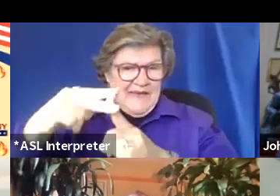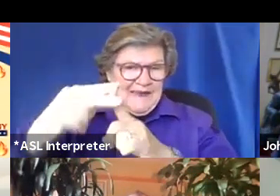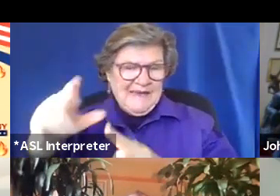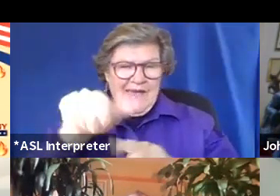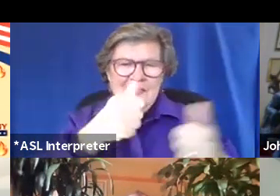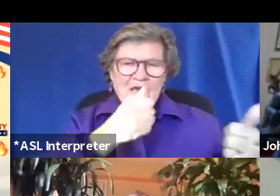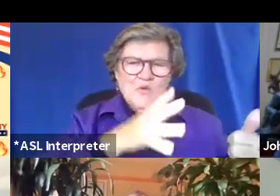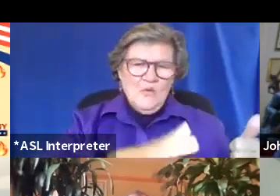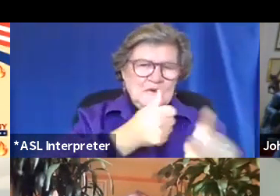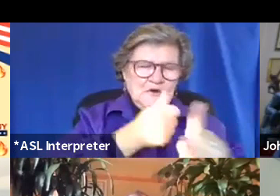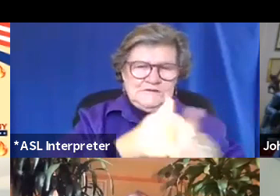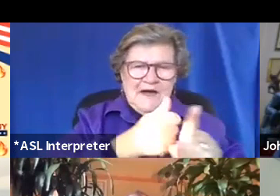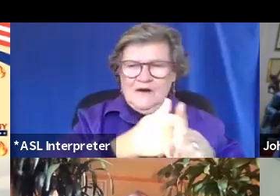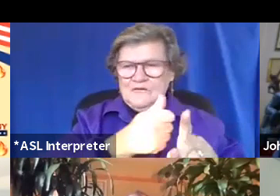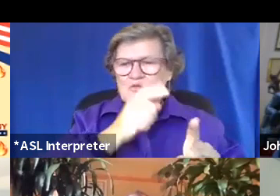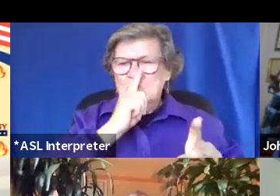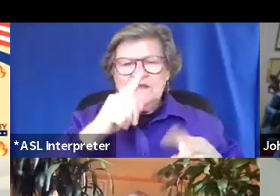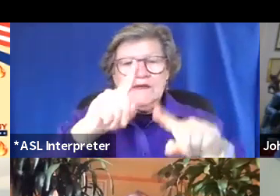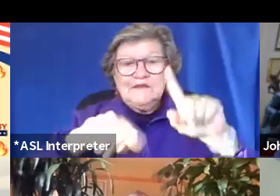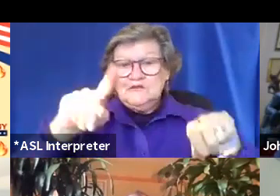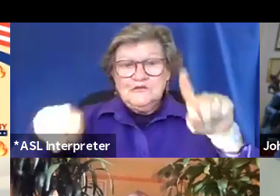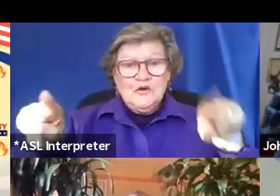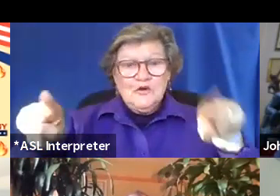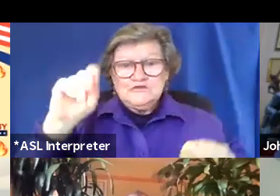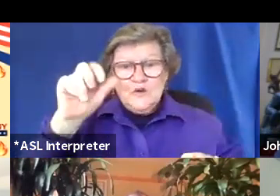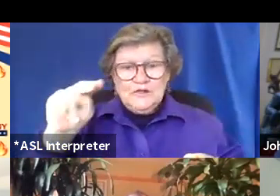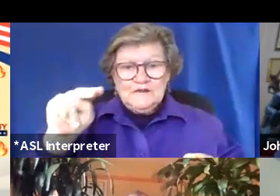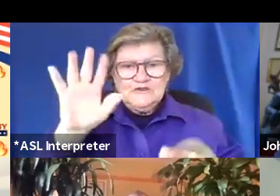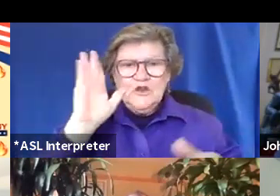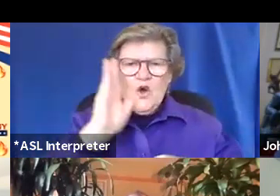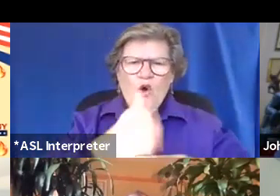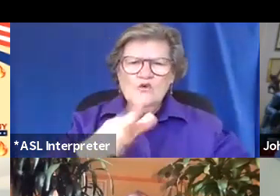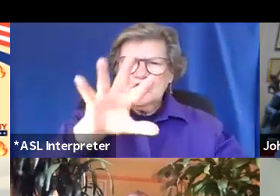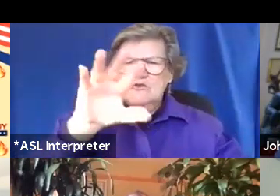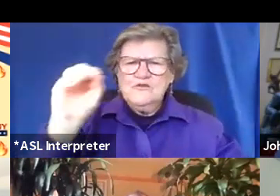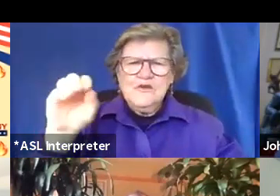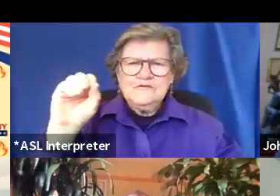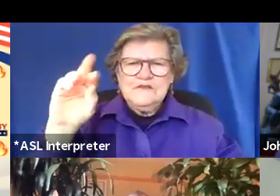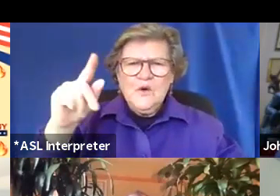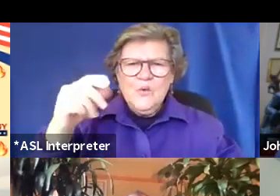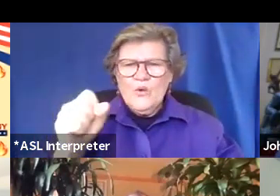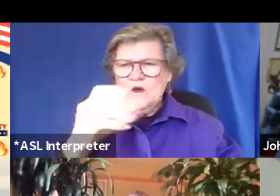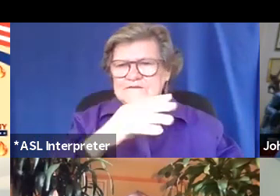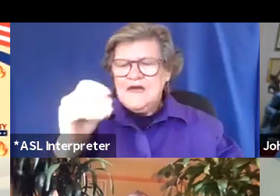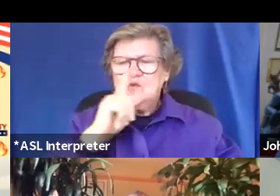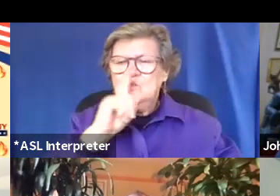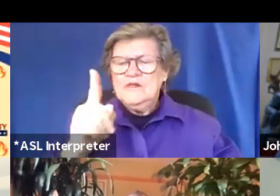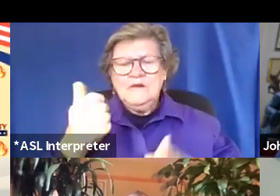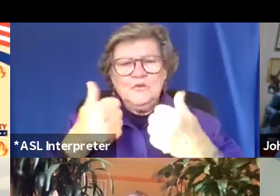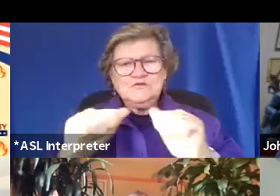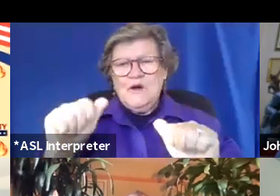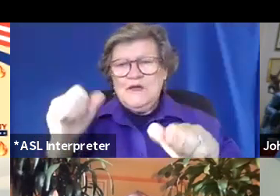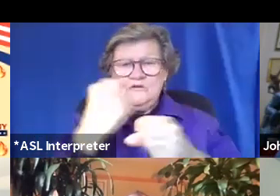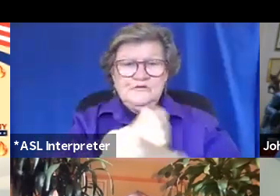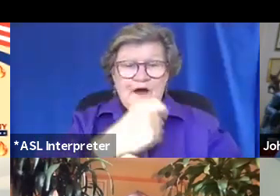community. I've built the biggest, most diverse coalition of over 50 community orgs, labor unions, and electeds ready to fight for working families in our community.